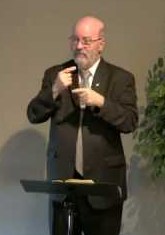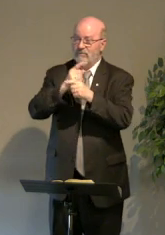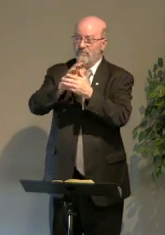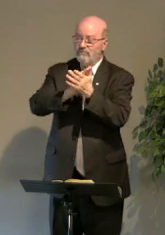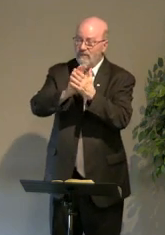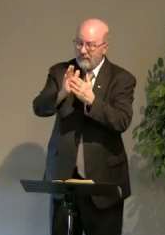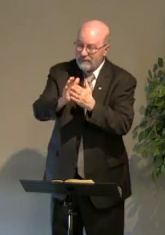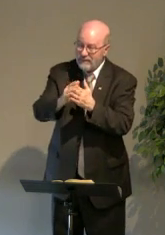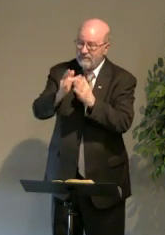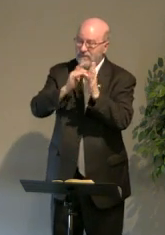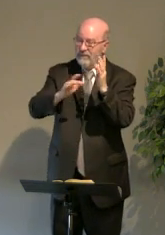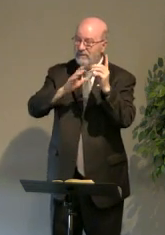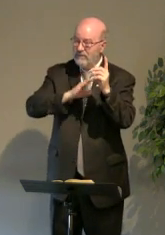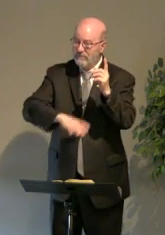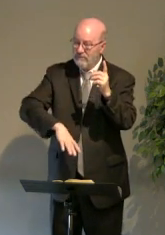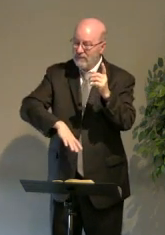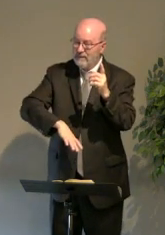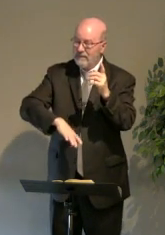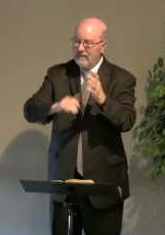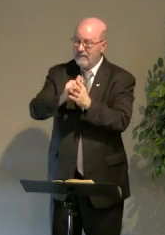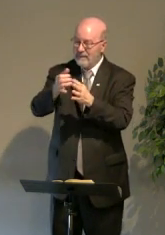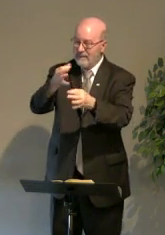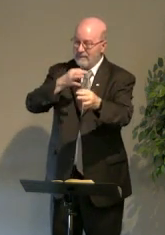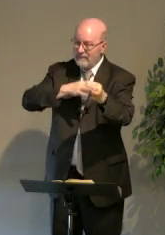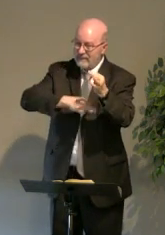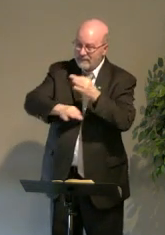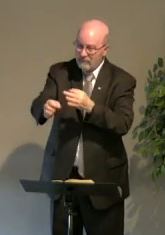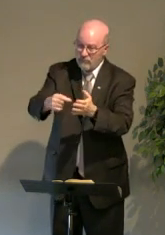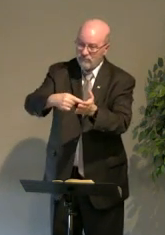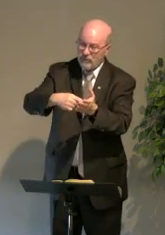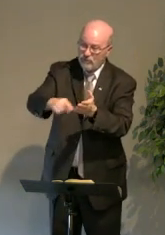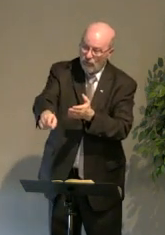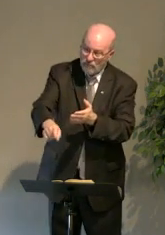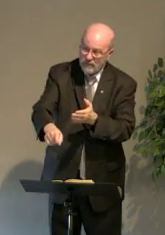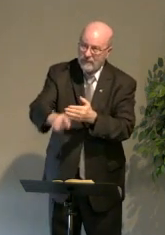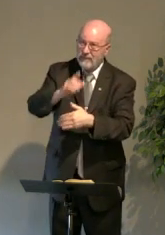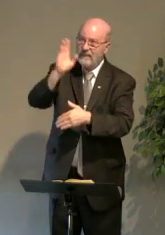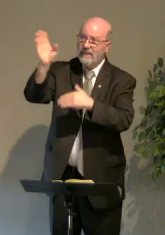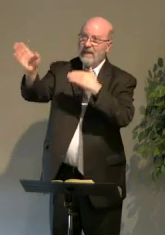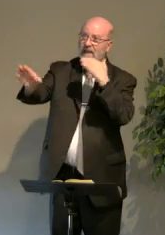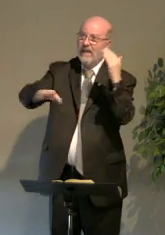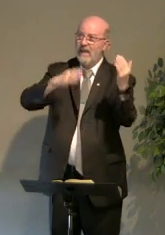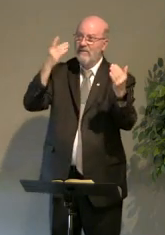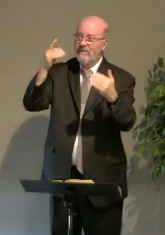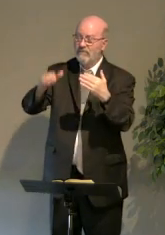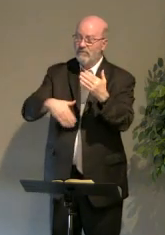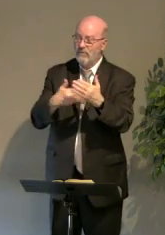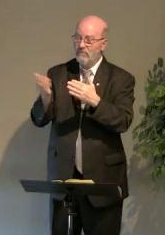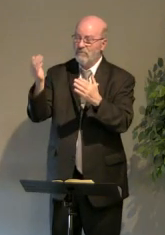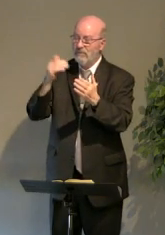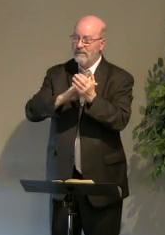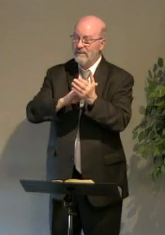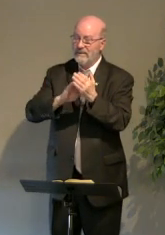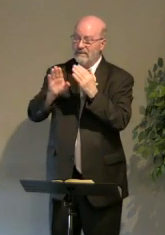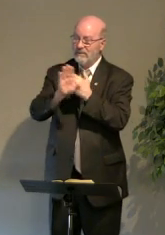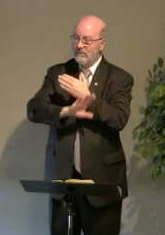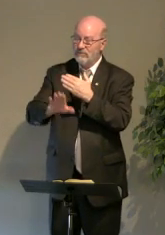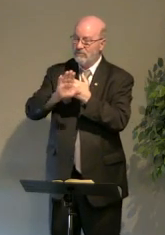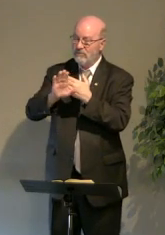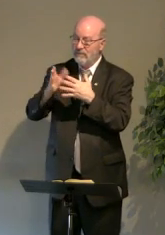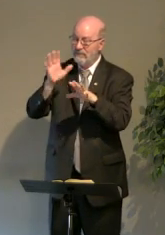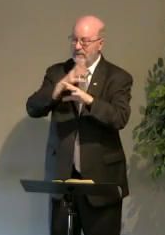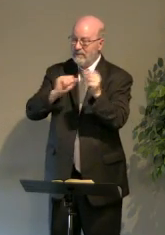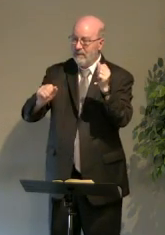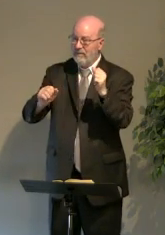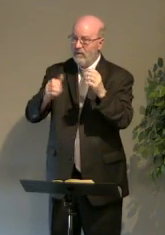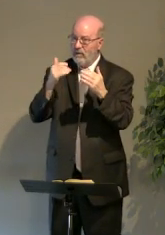righteousness of Jesus Christ. That's the substitutionary atonement, heaven for the born again, security of the saved. I